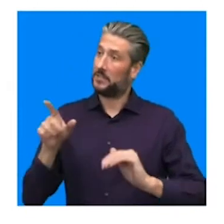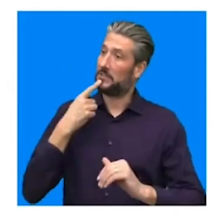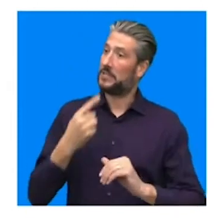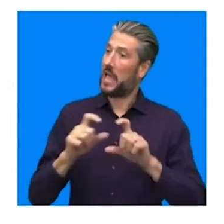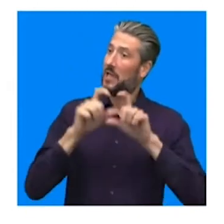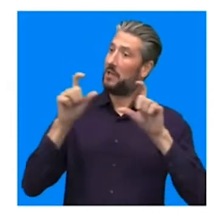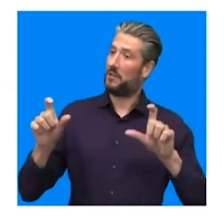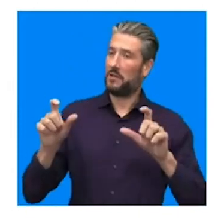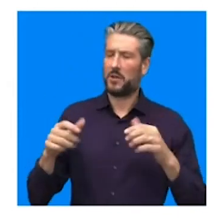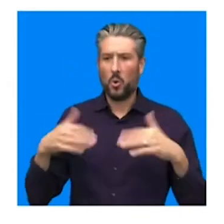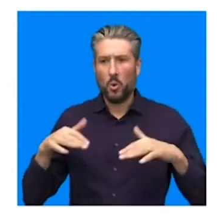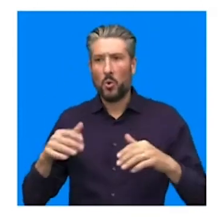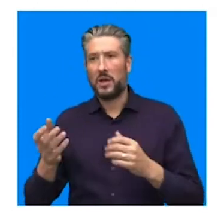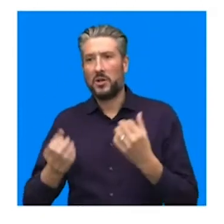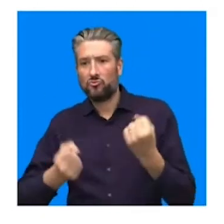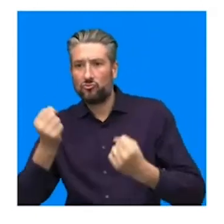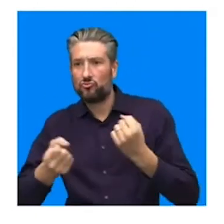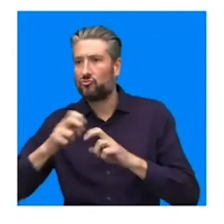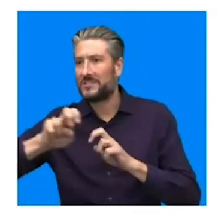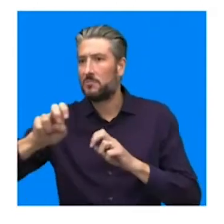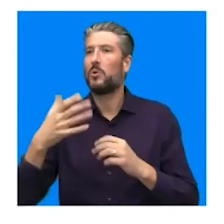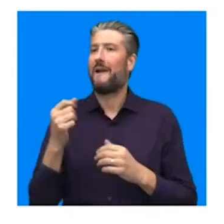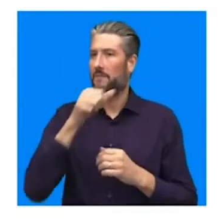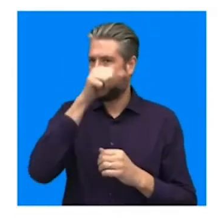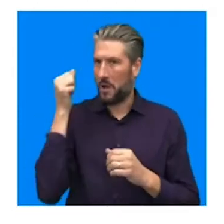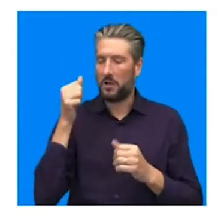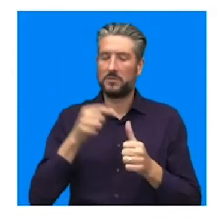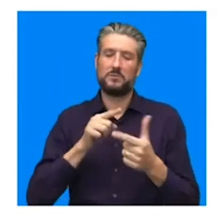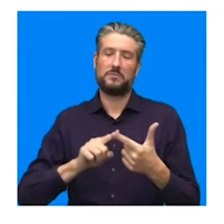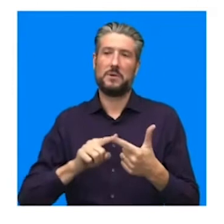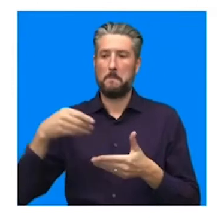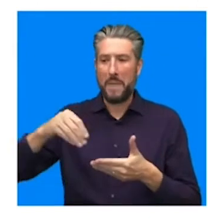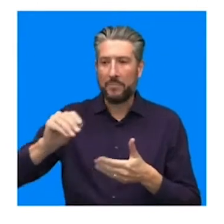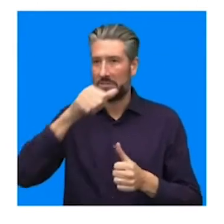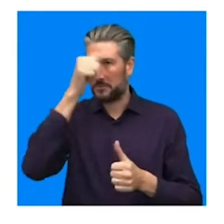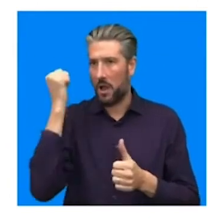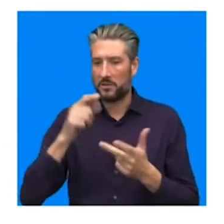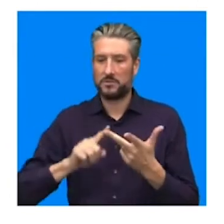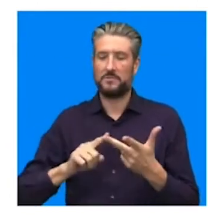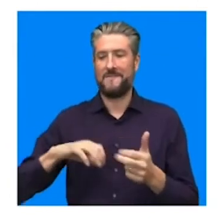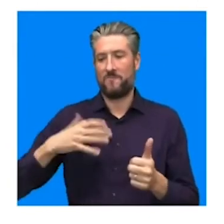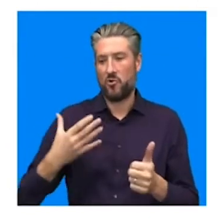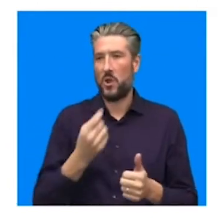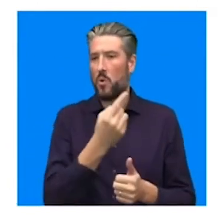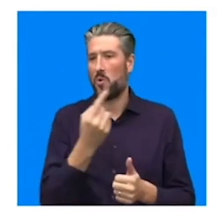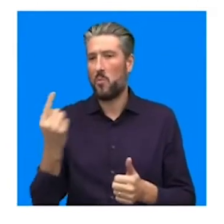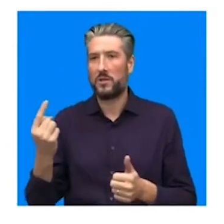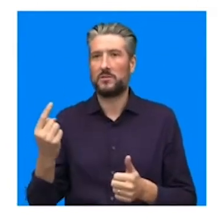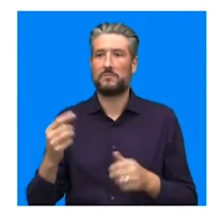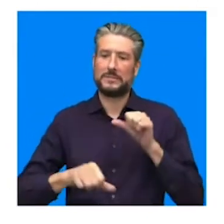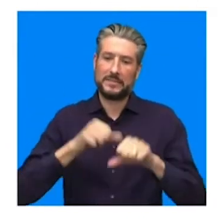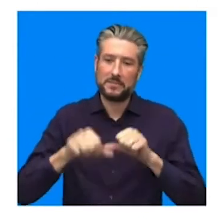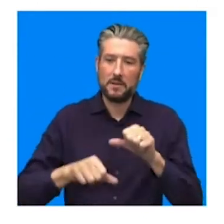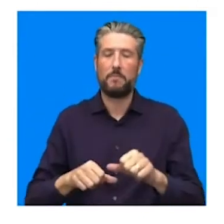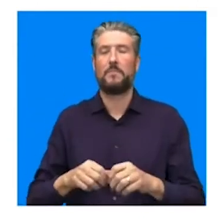does: transportation services, digital payments, citizen engagement, digital 311 systems, emergency preparedness and response,